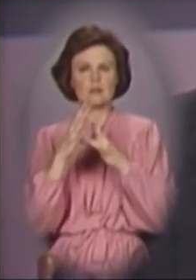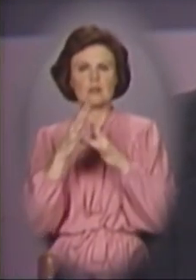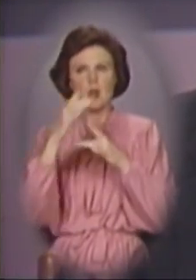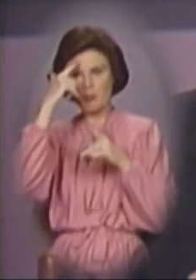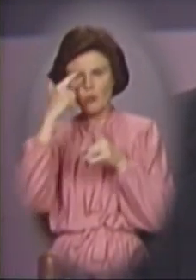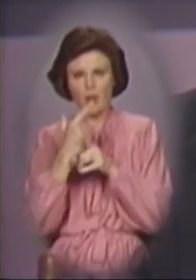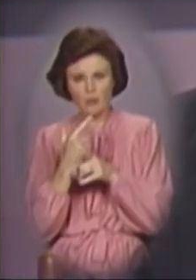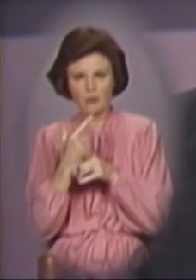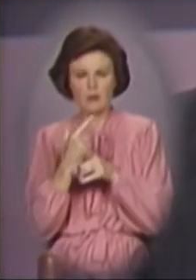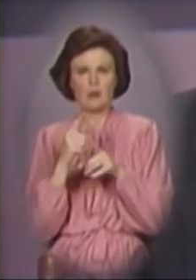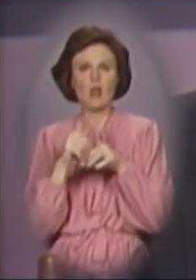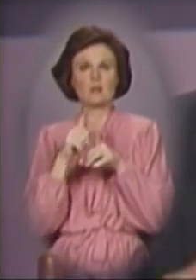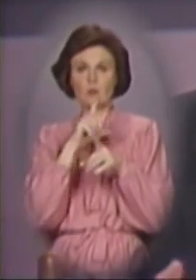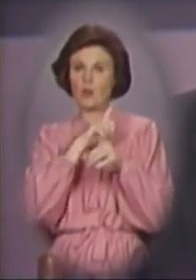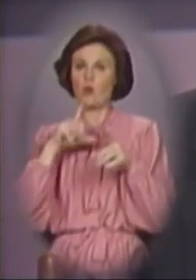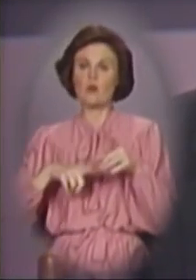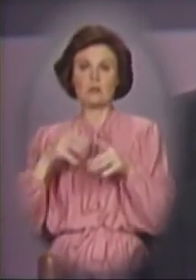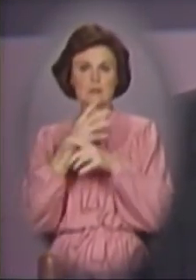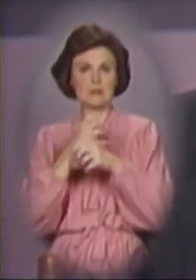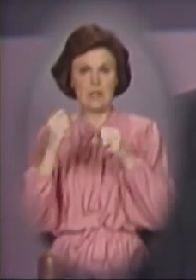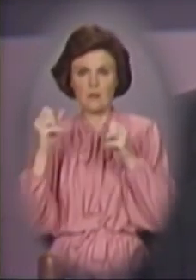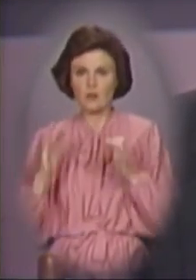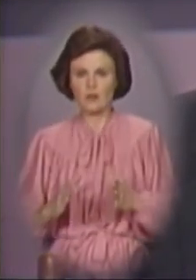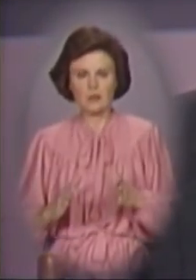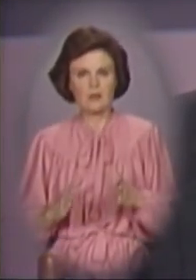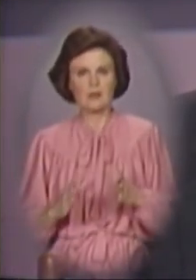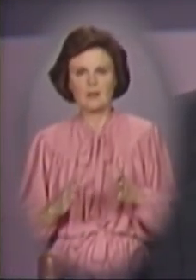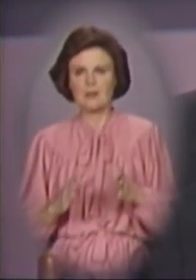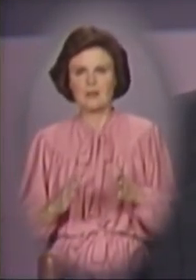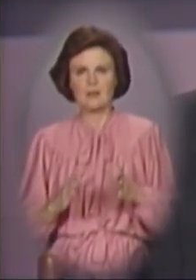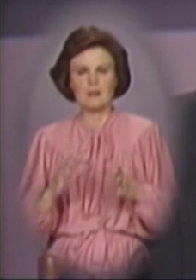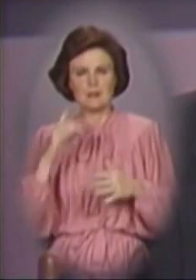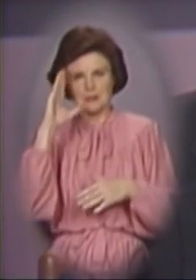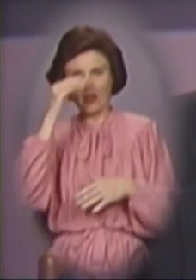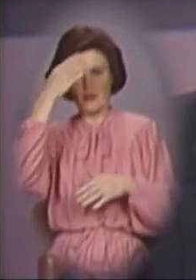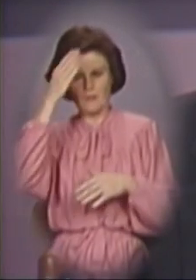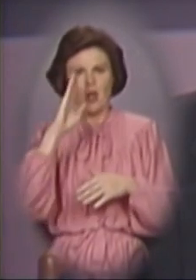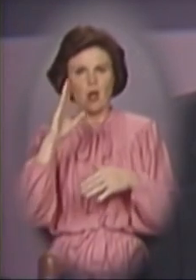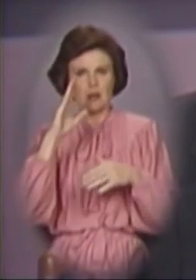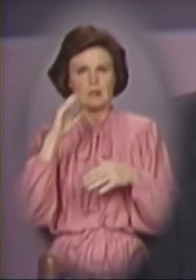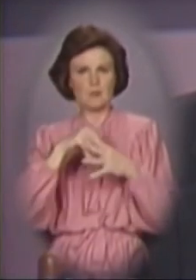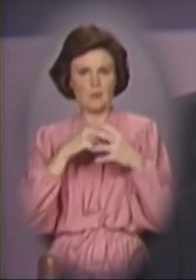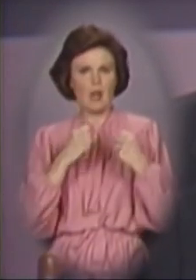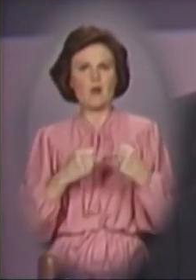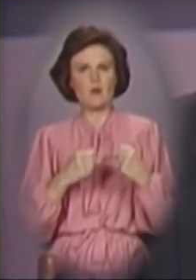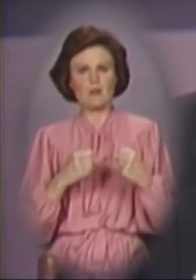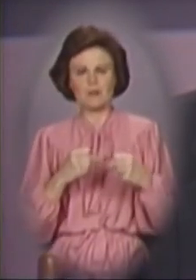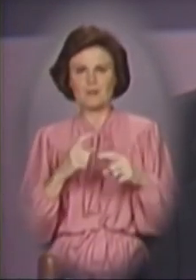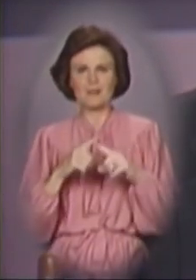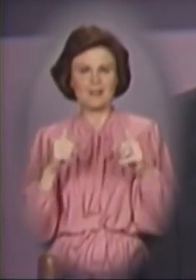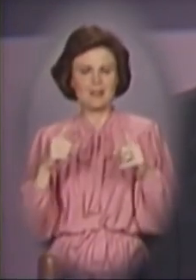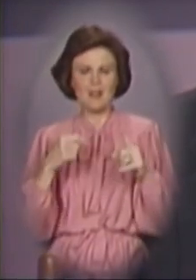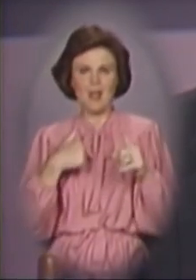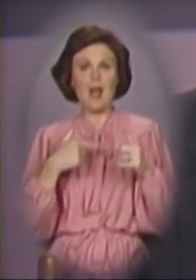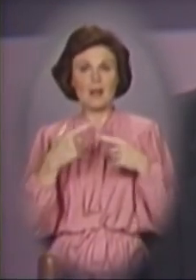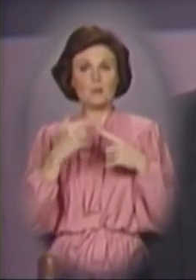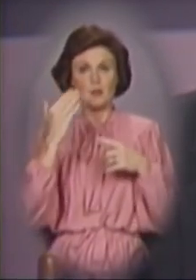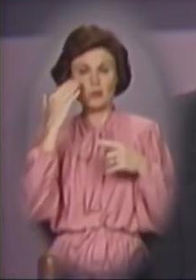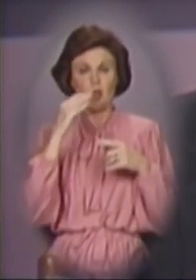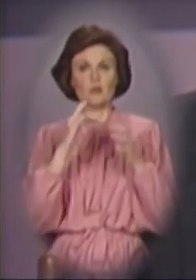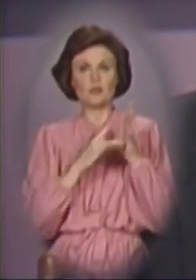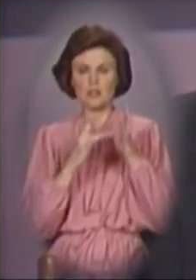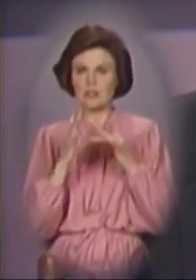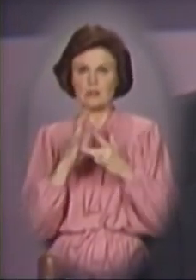brother and also Lord, Savior, Son of God in power. But I come to know